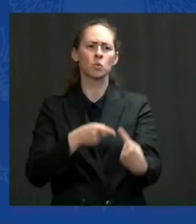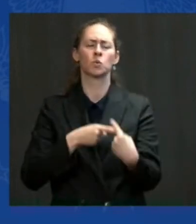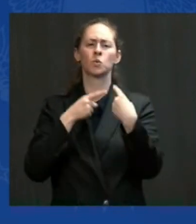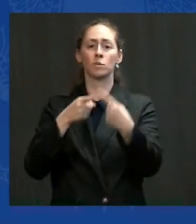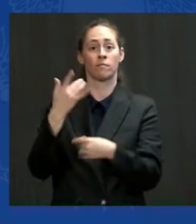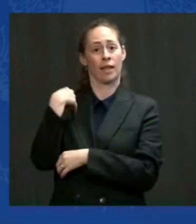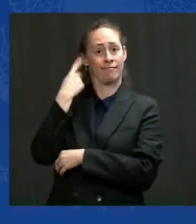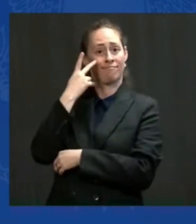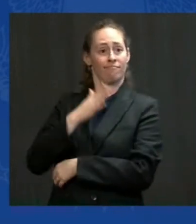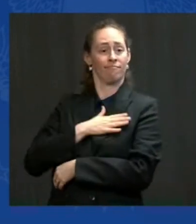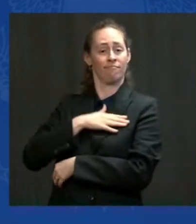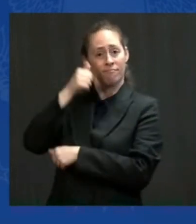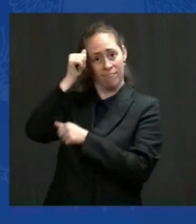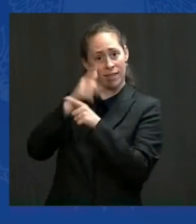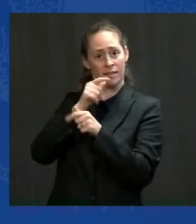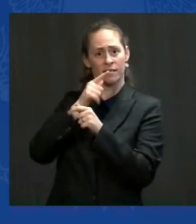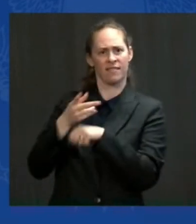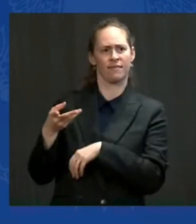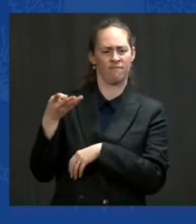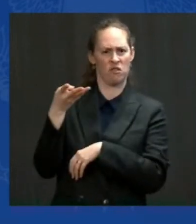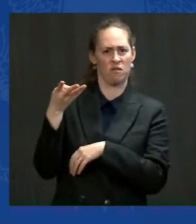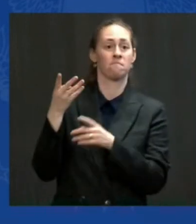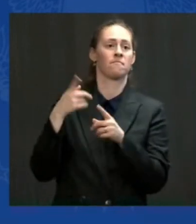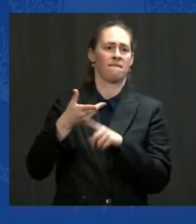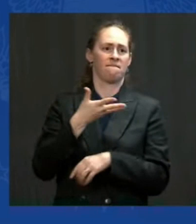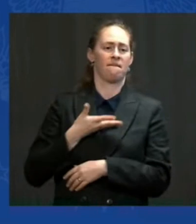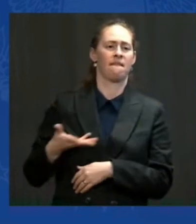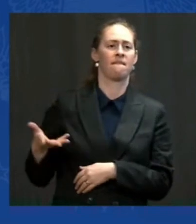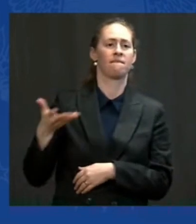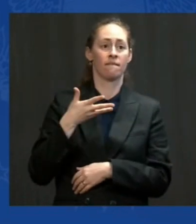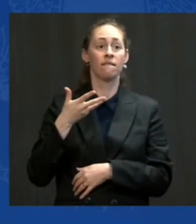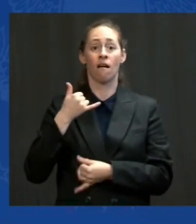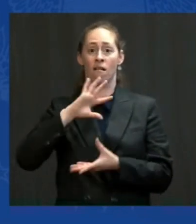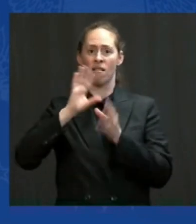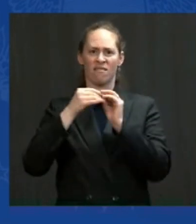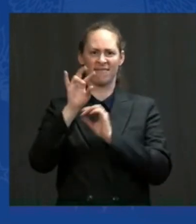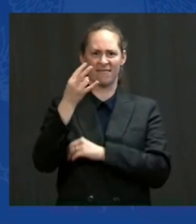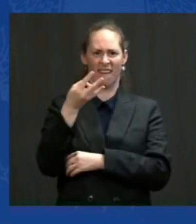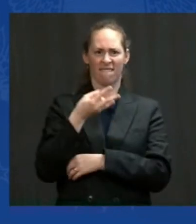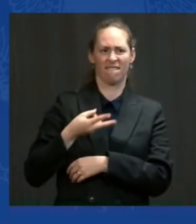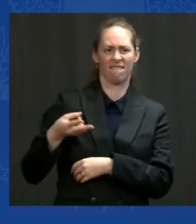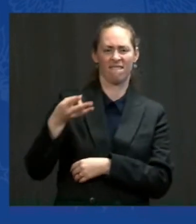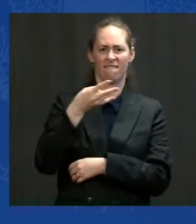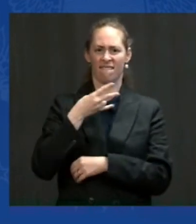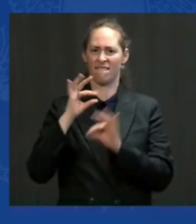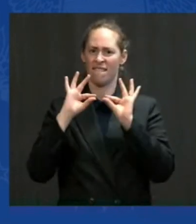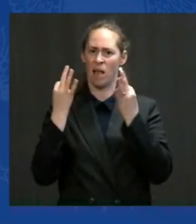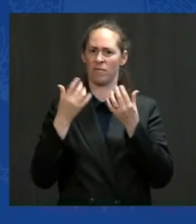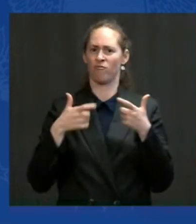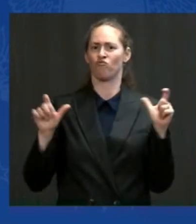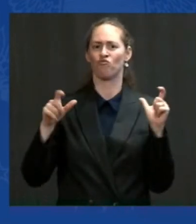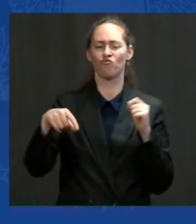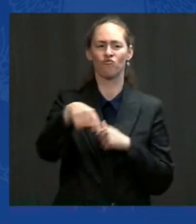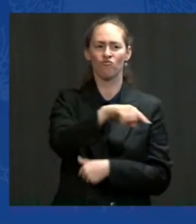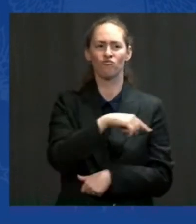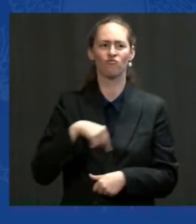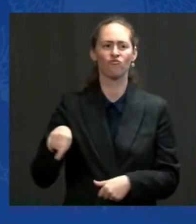the middle child in a family of 7 and would be the first in my family to graduate from college and begin a professional